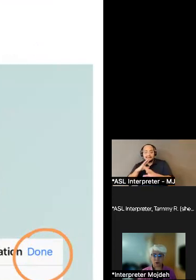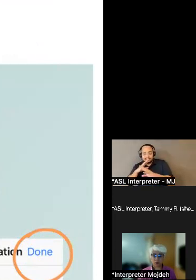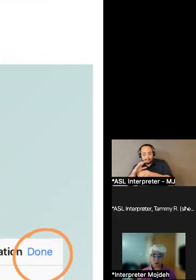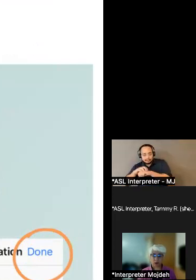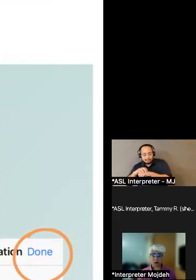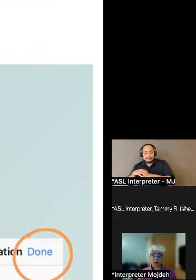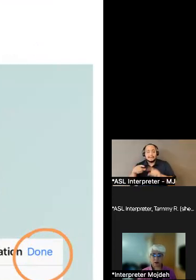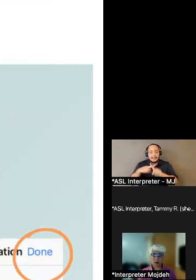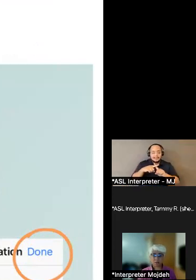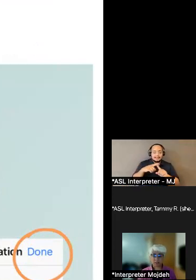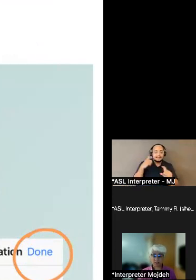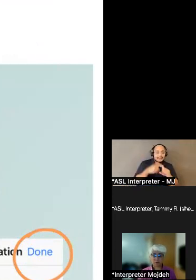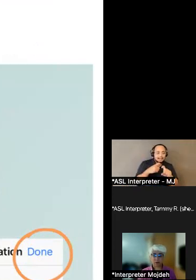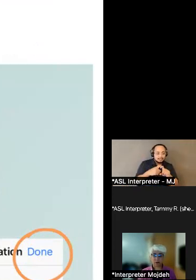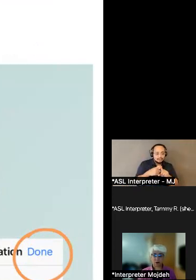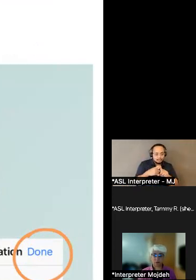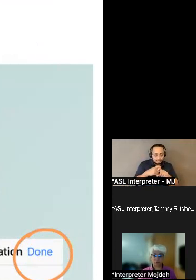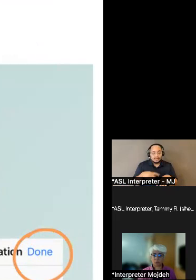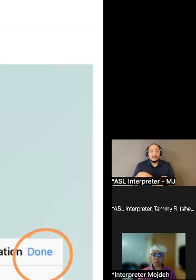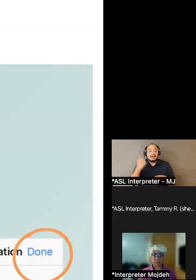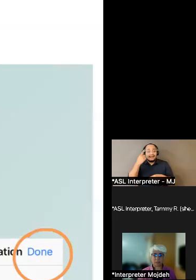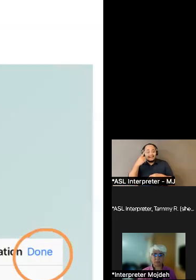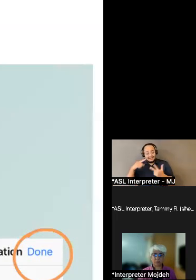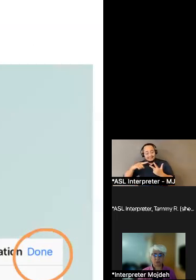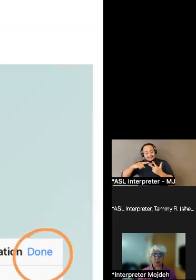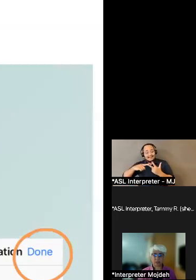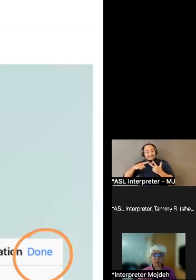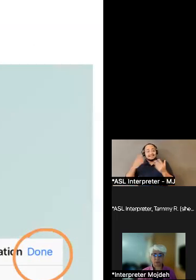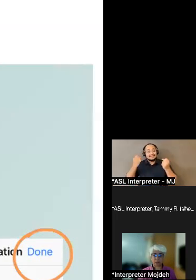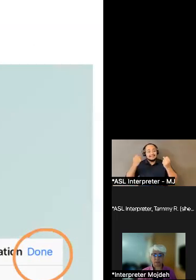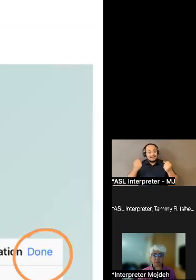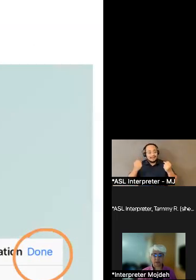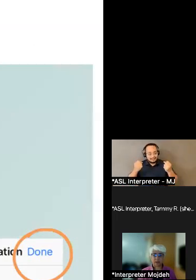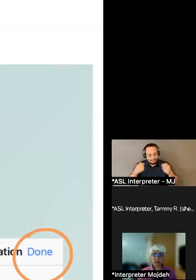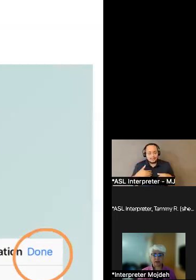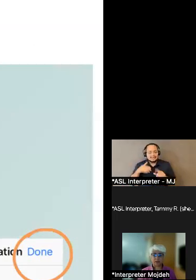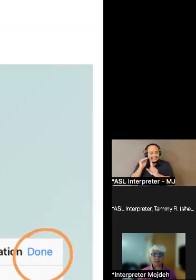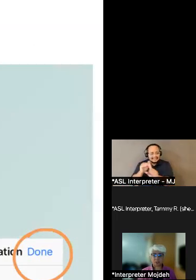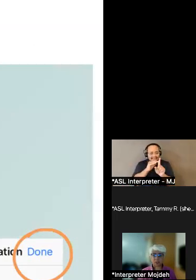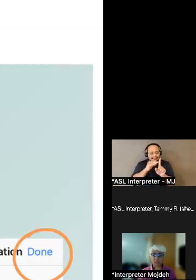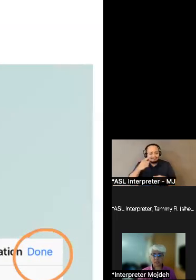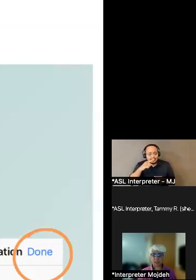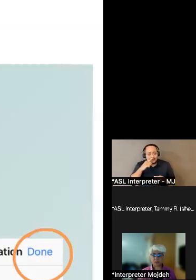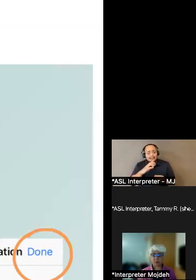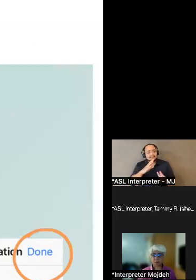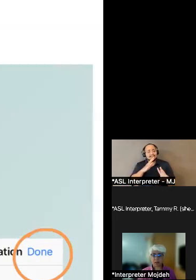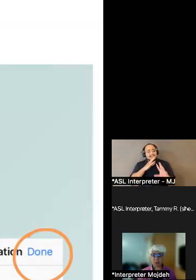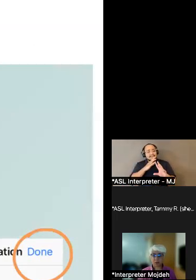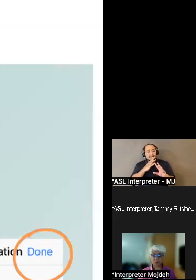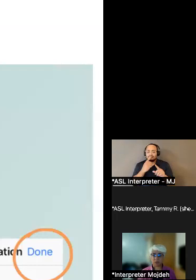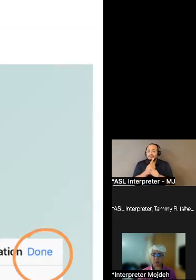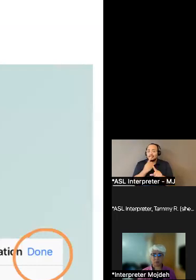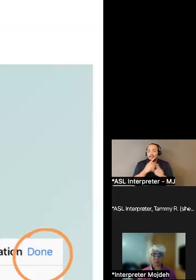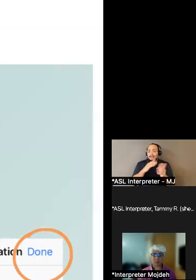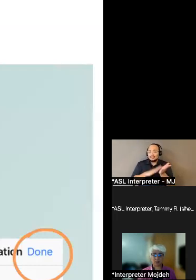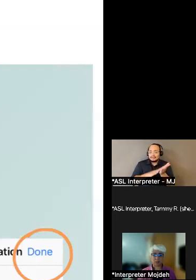and so myself and all of you, please do not speak fast. It's especially easy to speak fast when